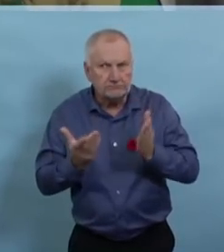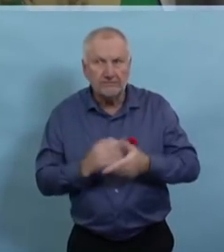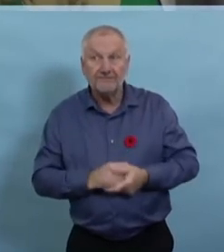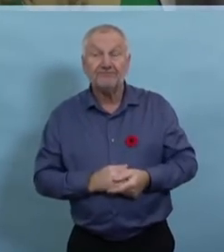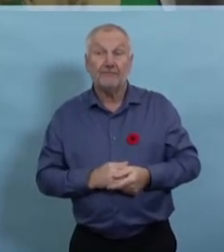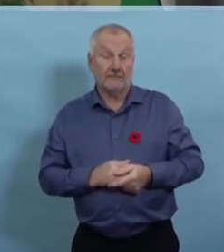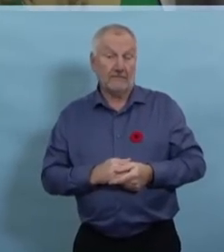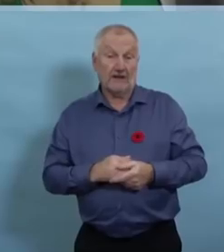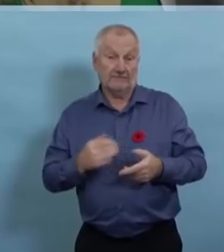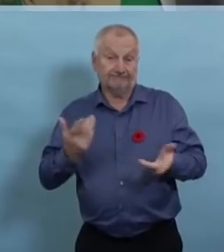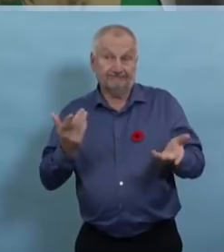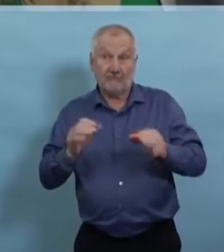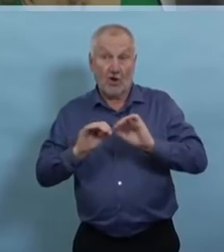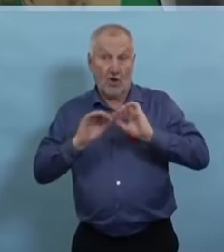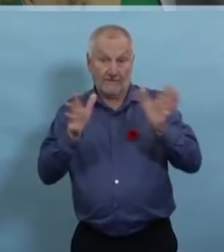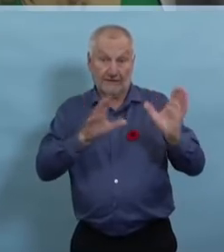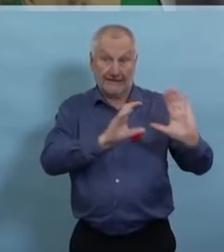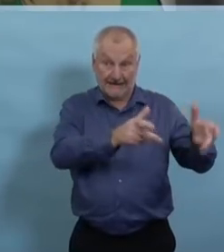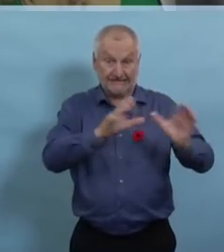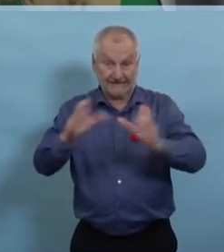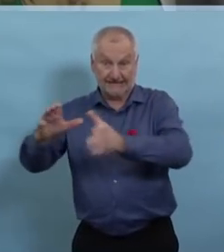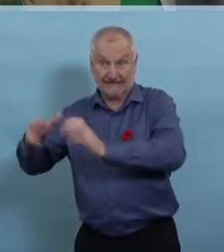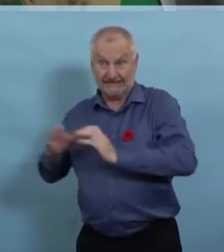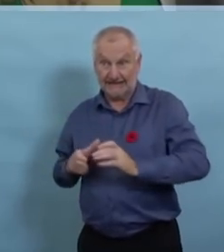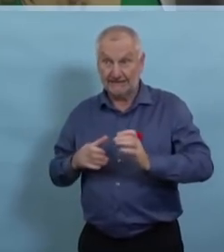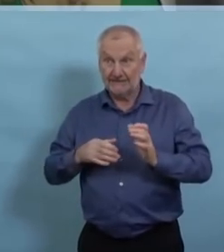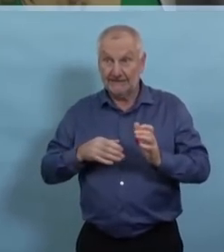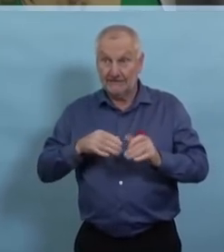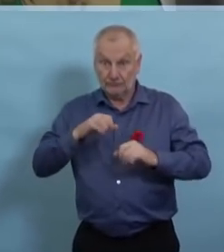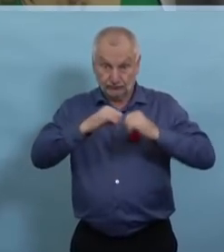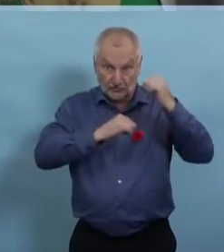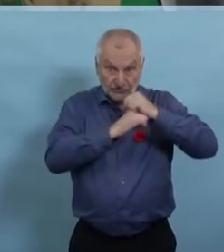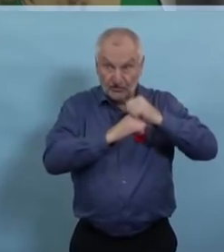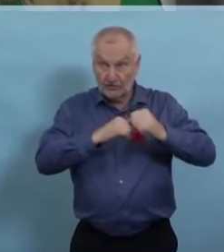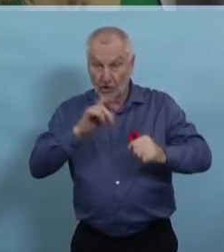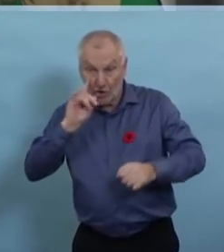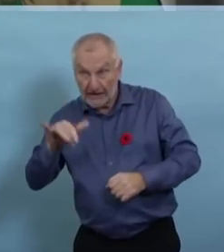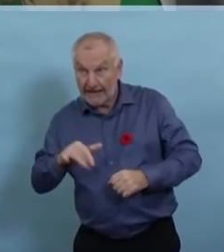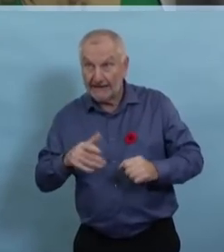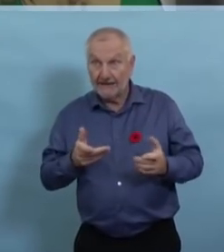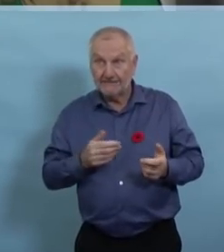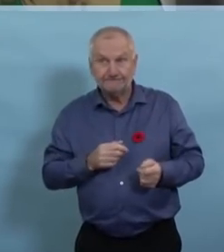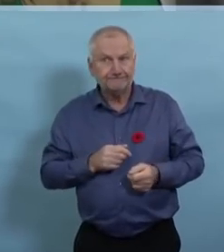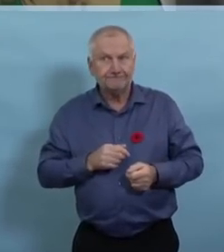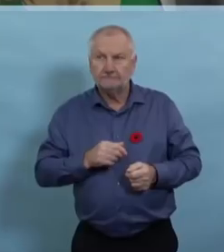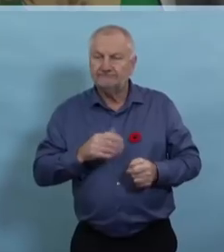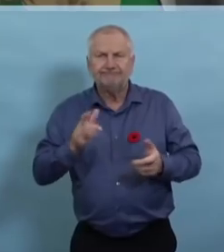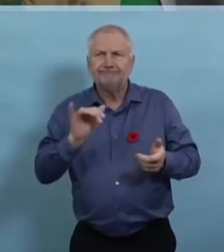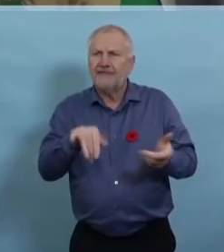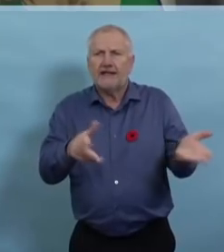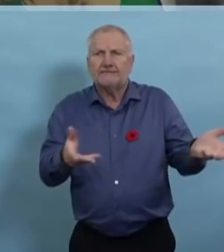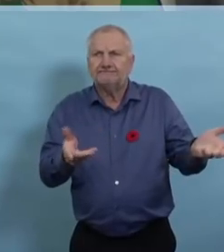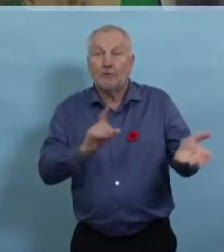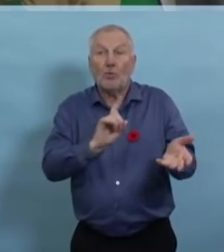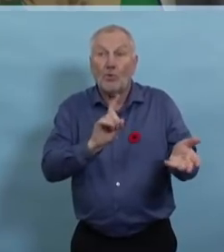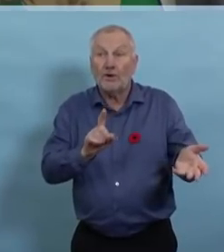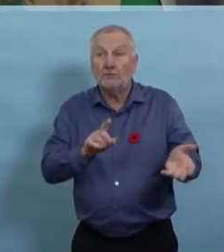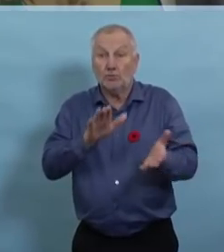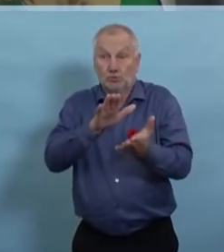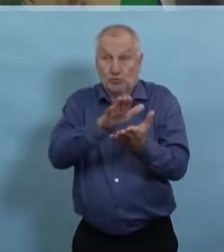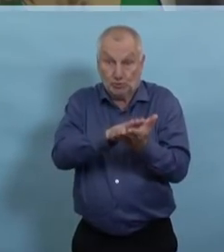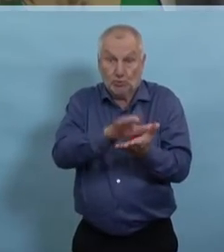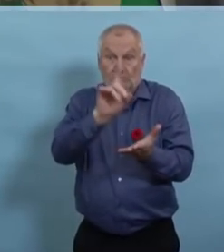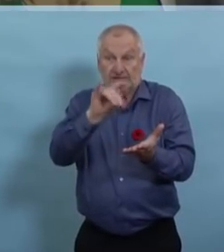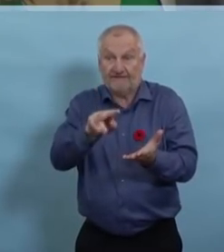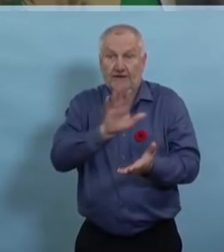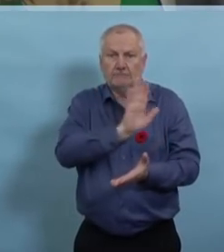structured, they're happening at the school division level. The operational aspect of this is